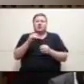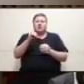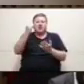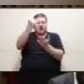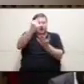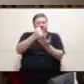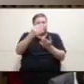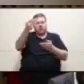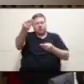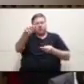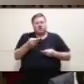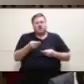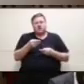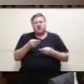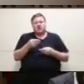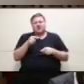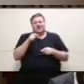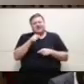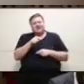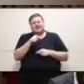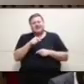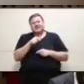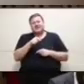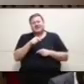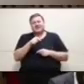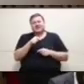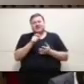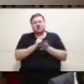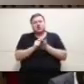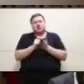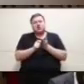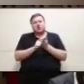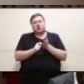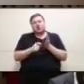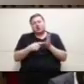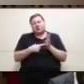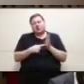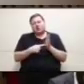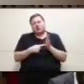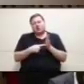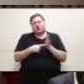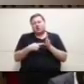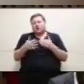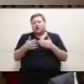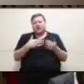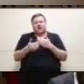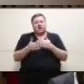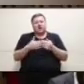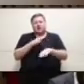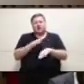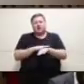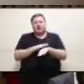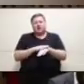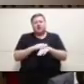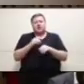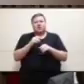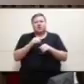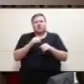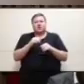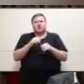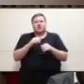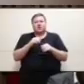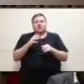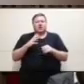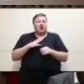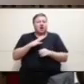basis in relation to this particular contract. And at any given moment, if maybe any of the